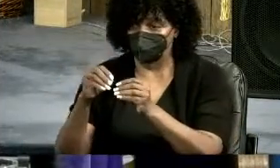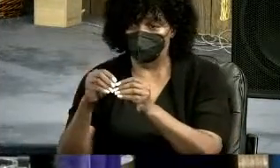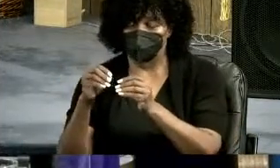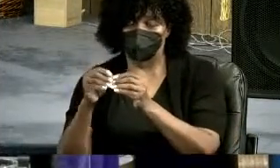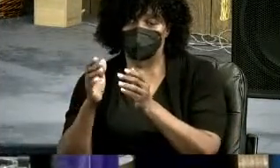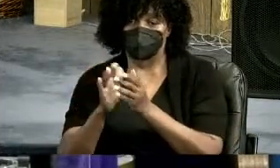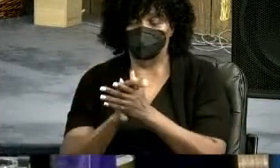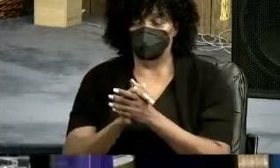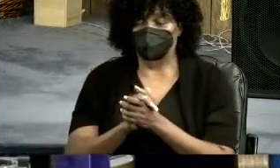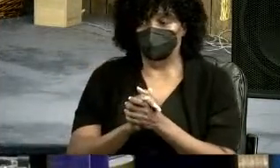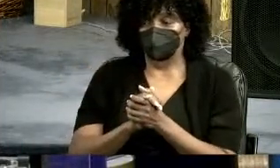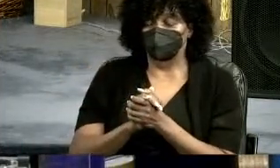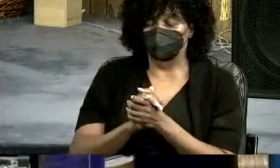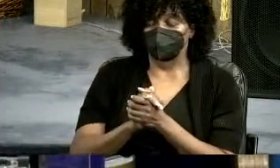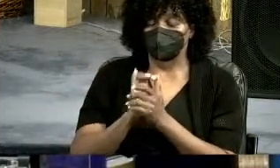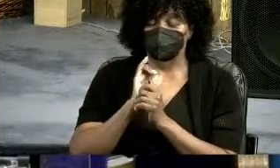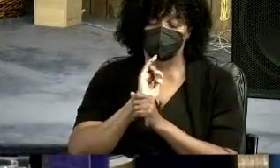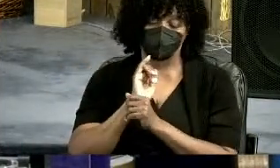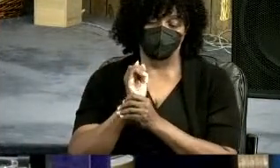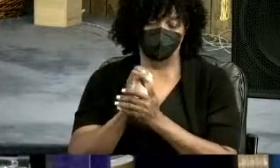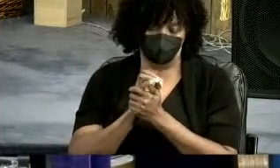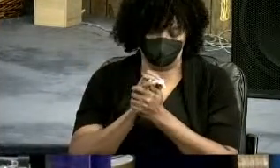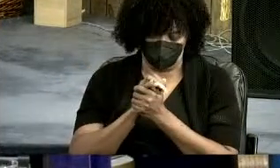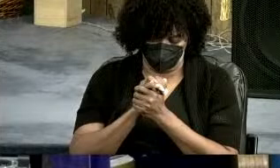Hood for an announcement, is